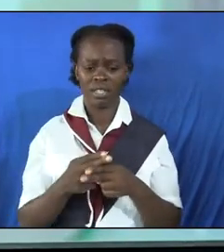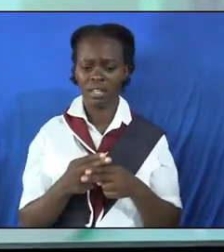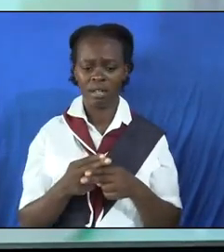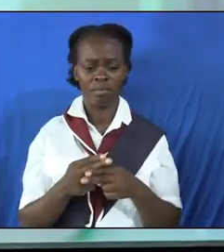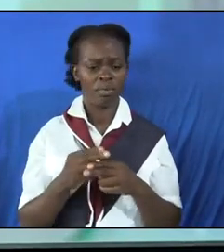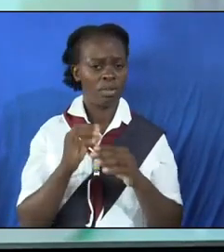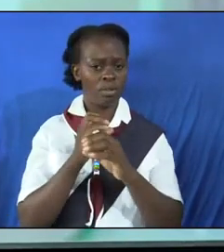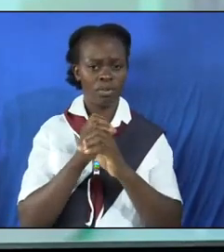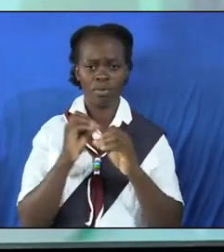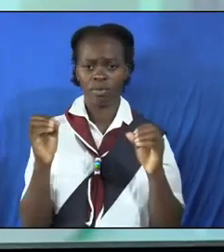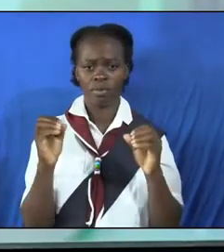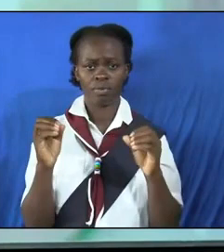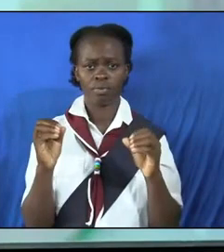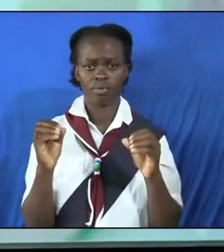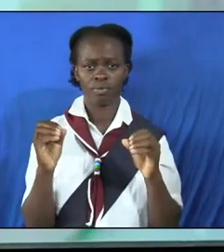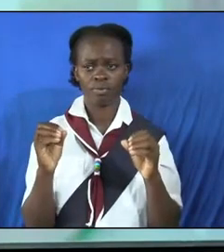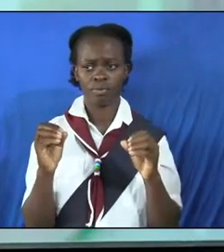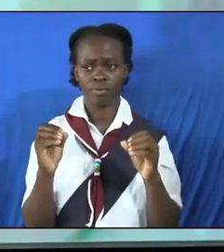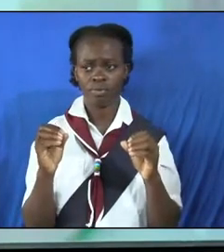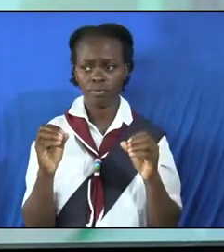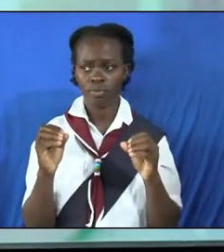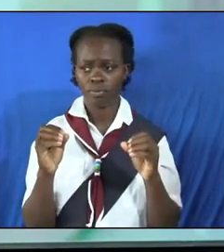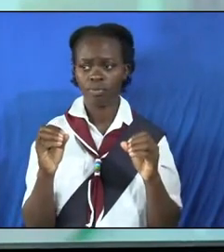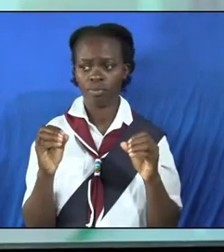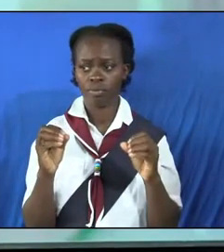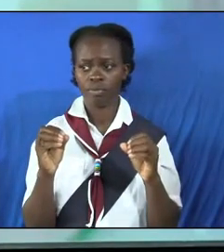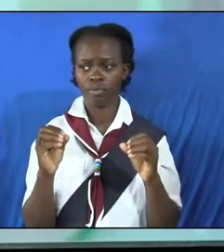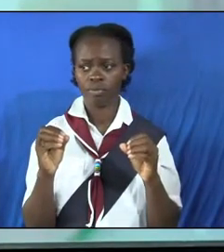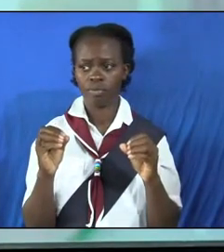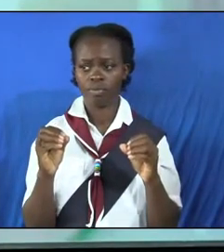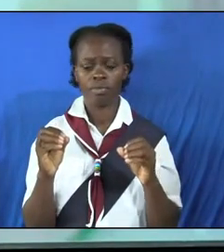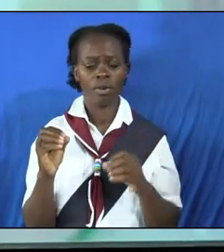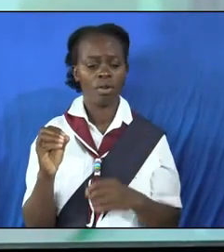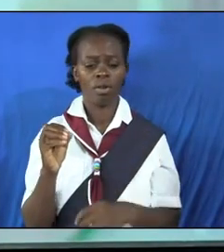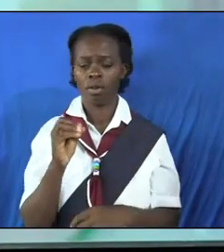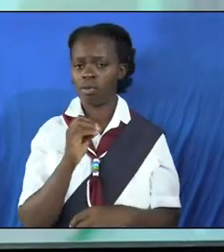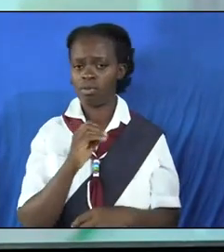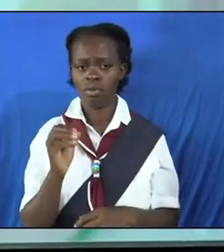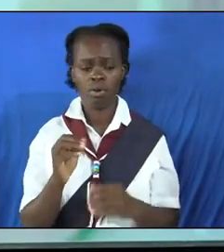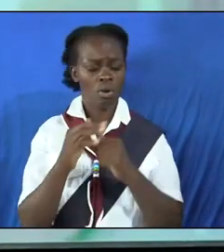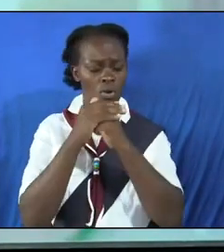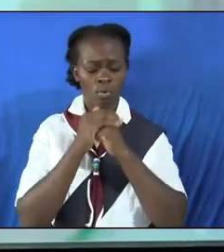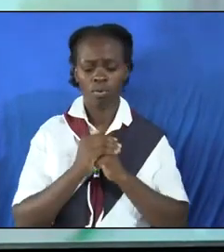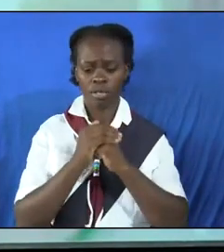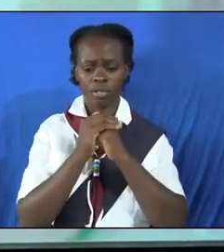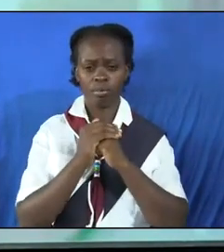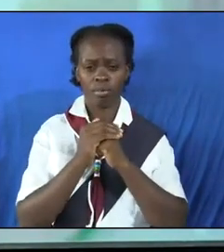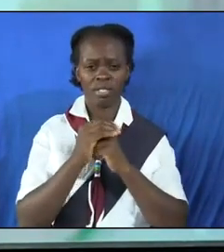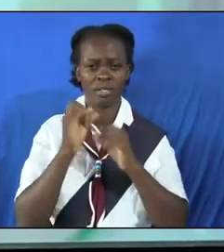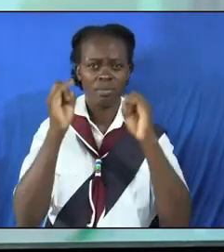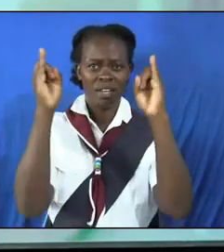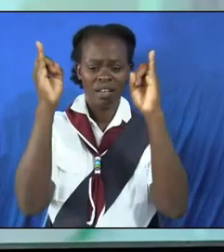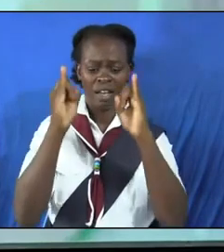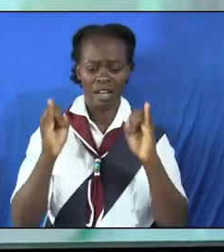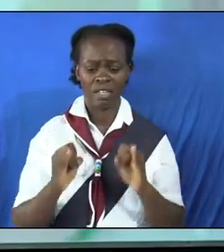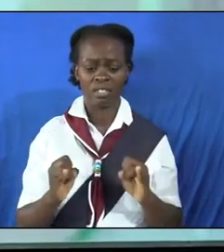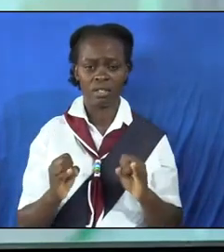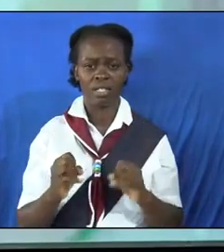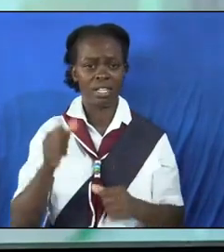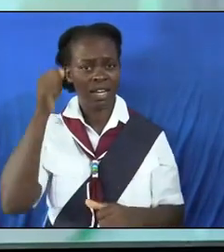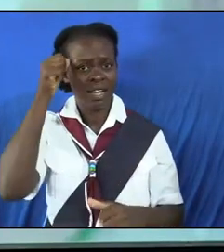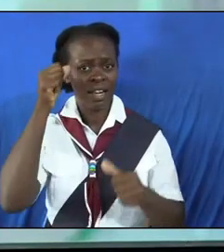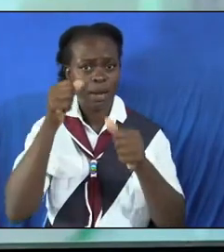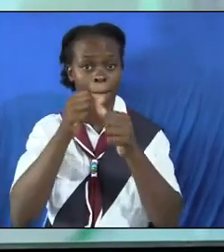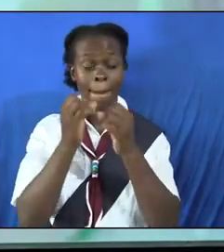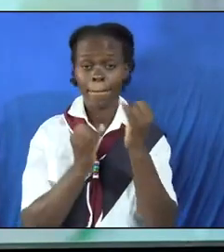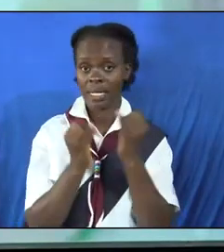Do not worship any other gods. Do not use God's name in vain. Do not worship idols. Remember this. Remember the Sabbath